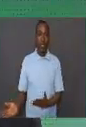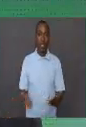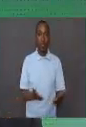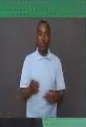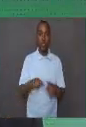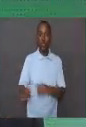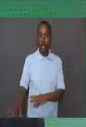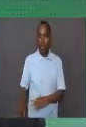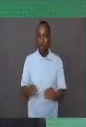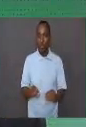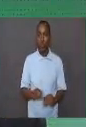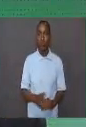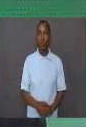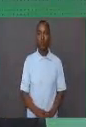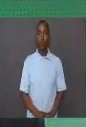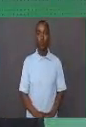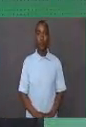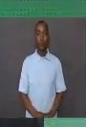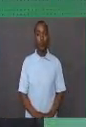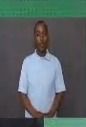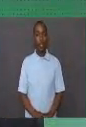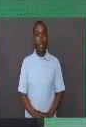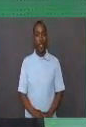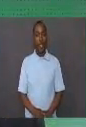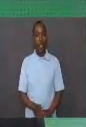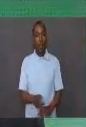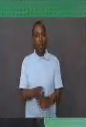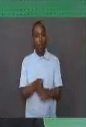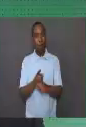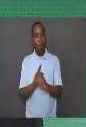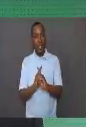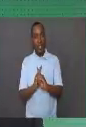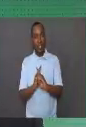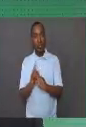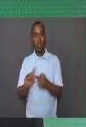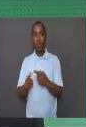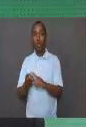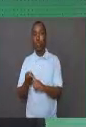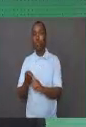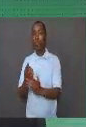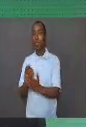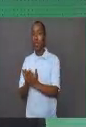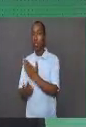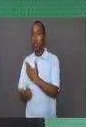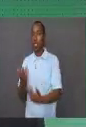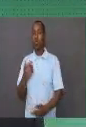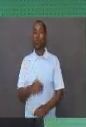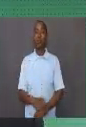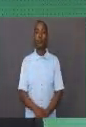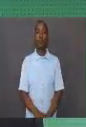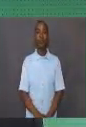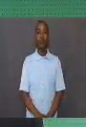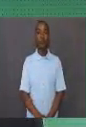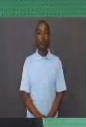Welcome back, students. Did you share your response with your classmates?